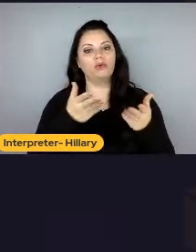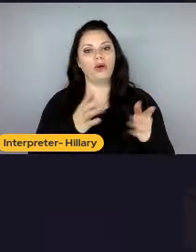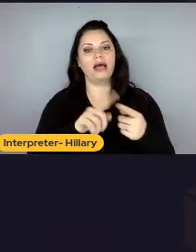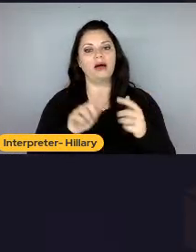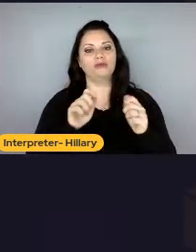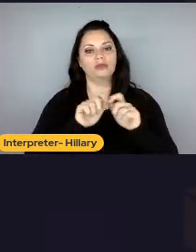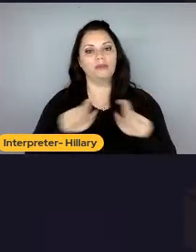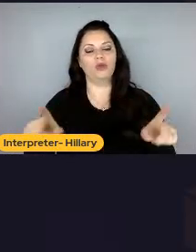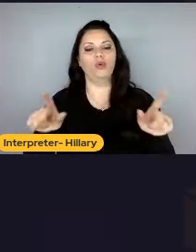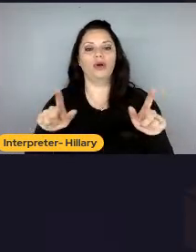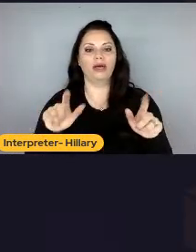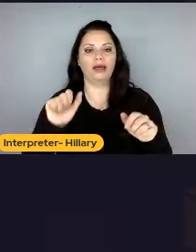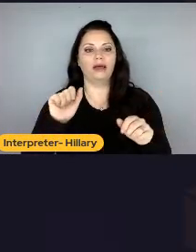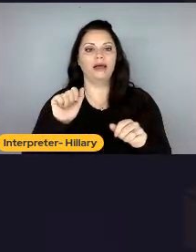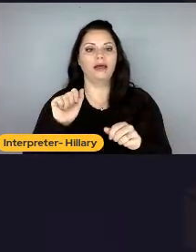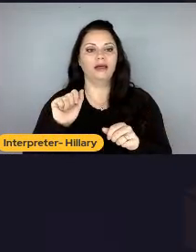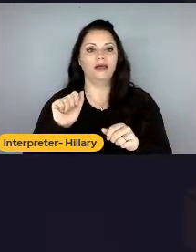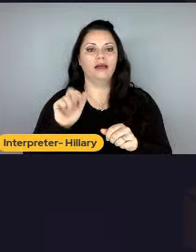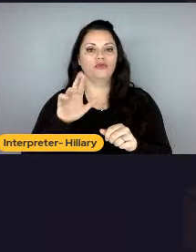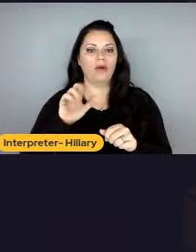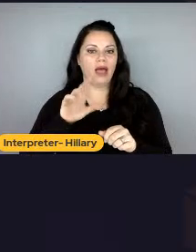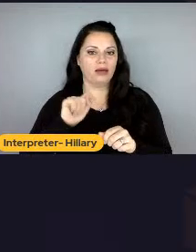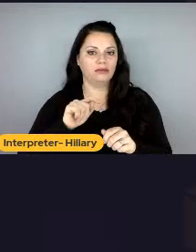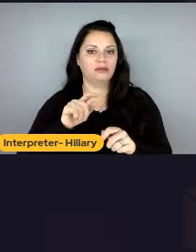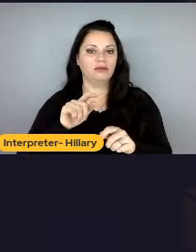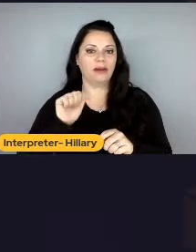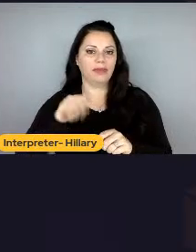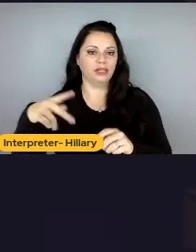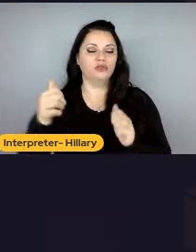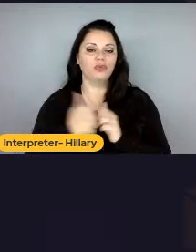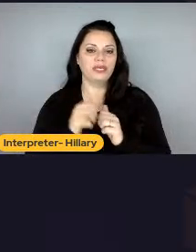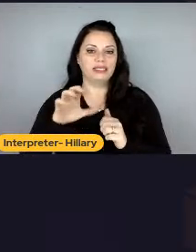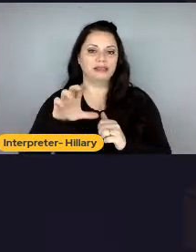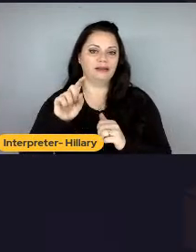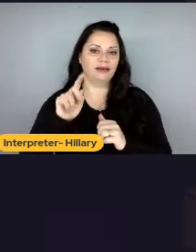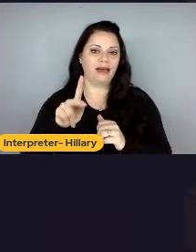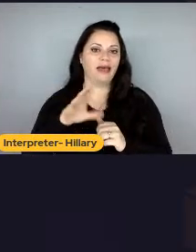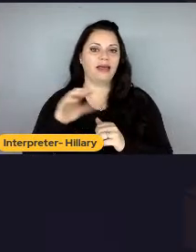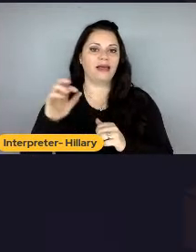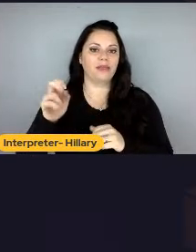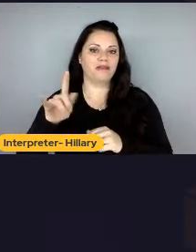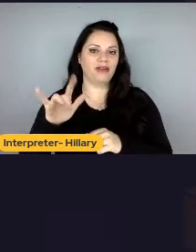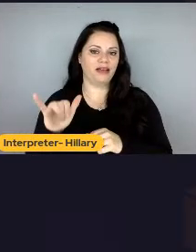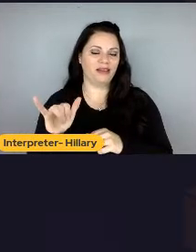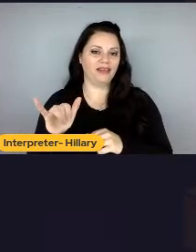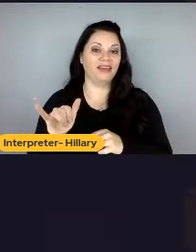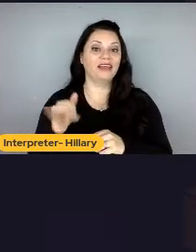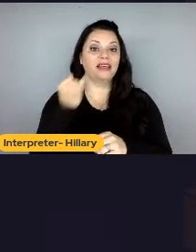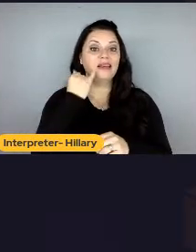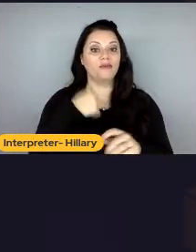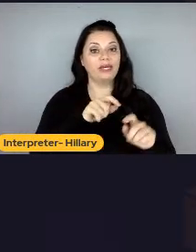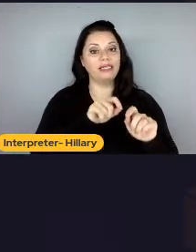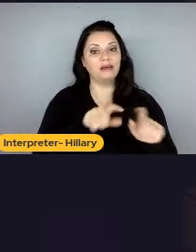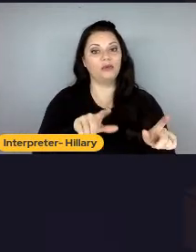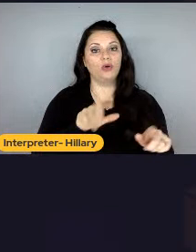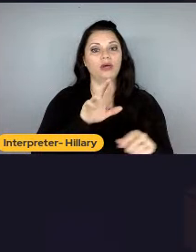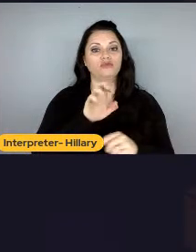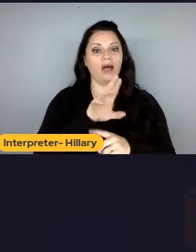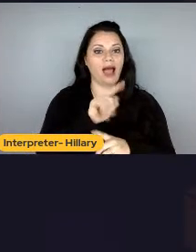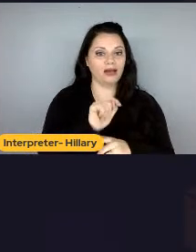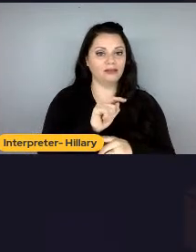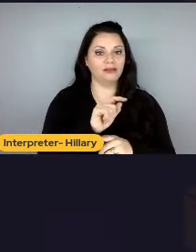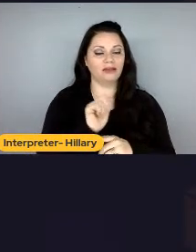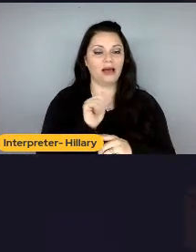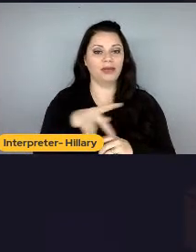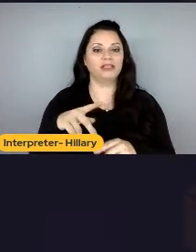React applications with CDK and Amplify. If we were to deploy a React application, as I mentioned